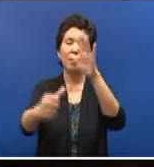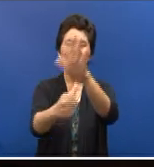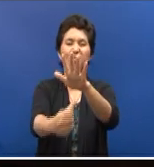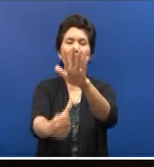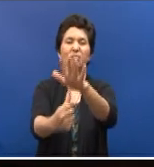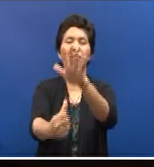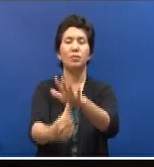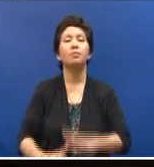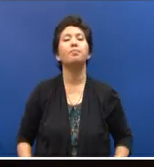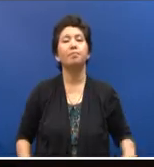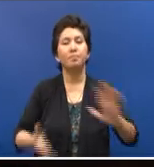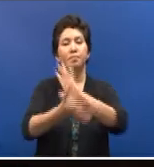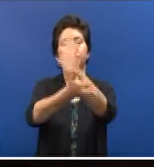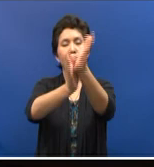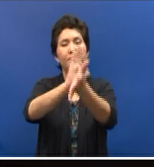censor. Okay.